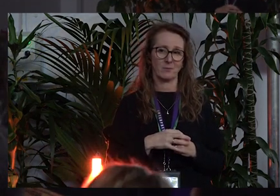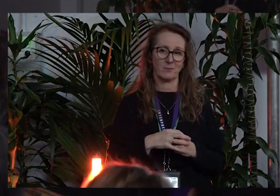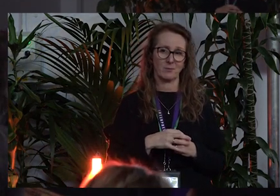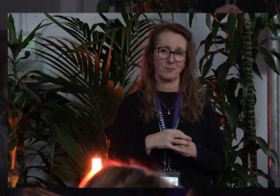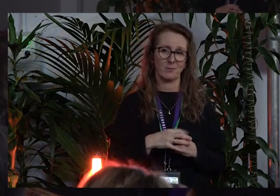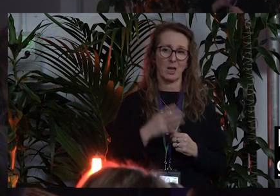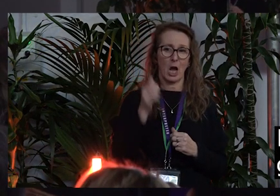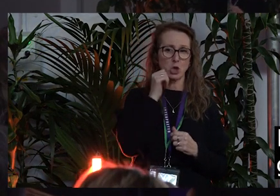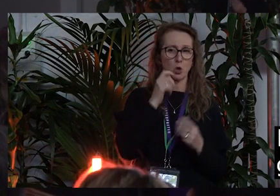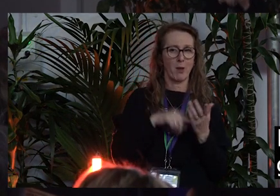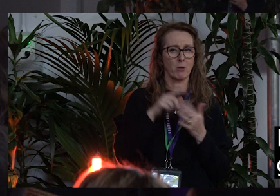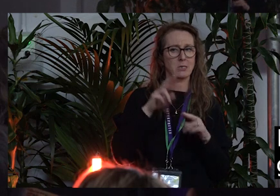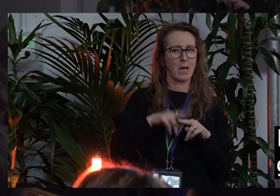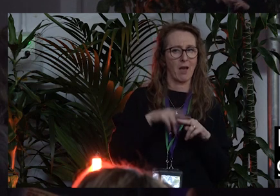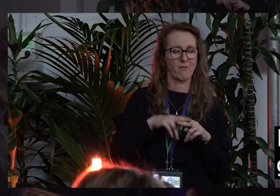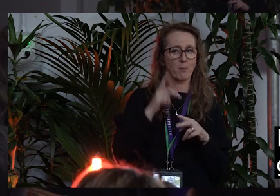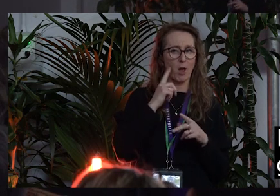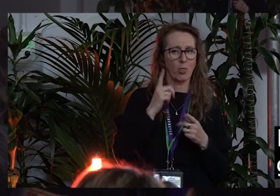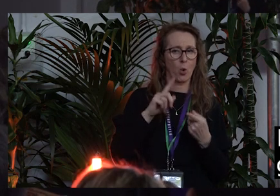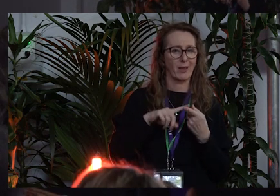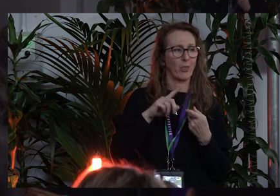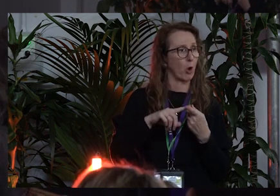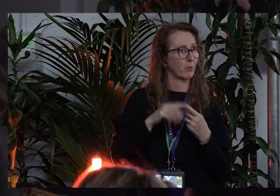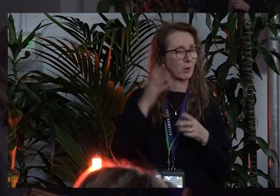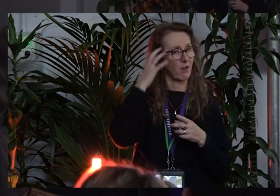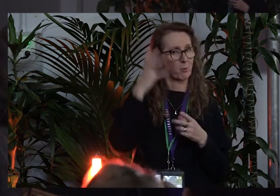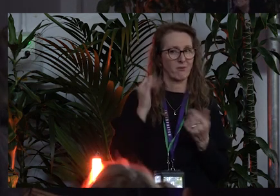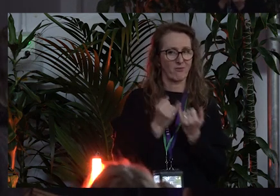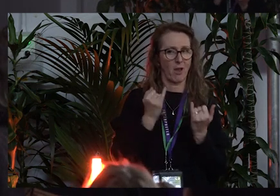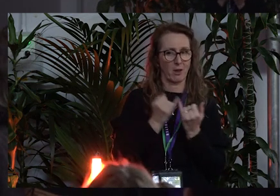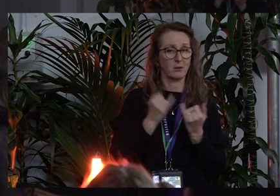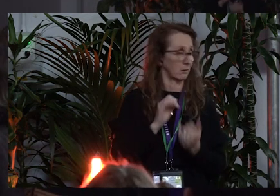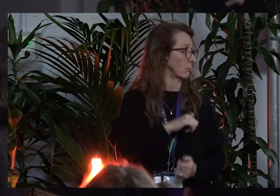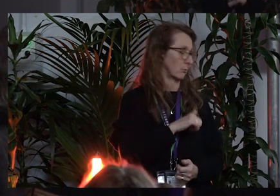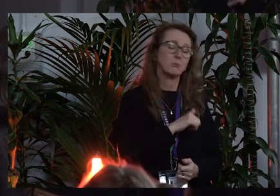I knew about the tech thing, but I thought the Ethiopian government are fighting it. They are,